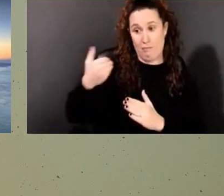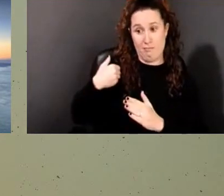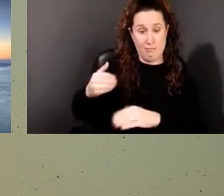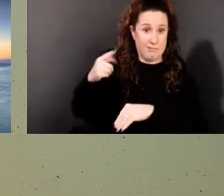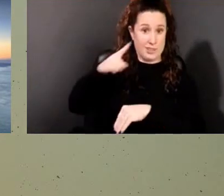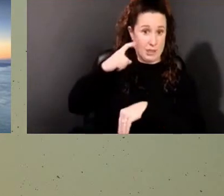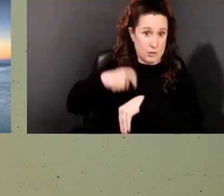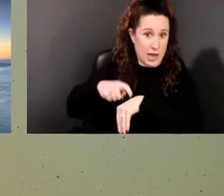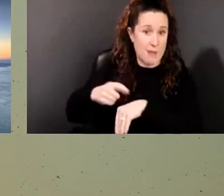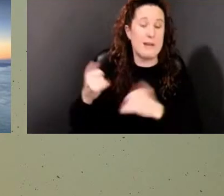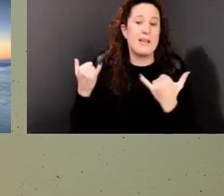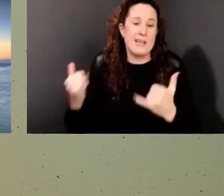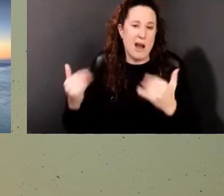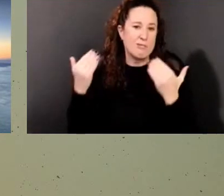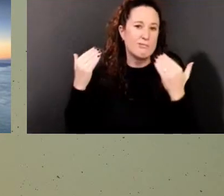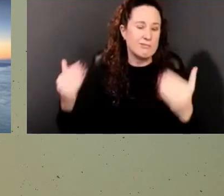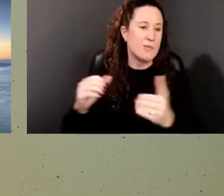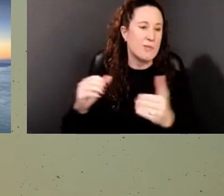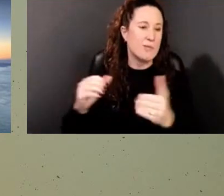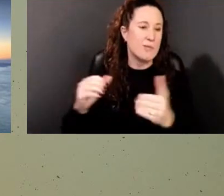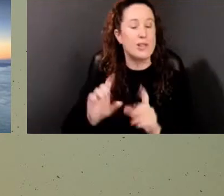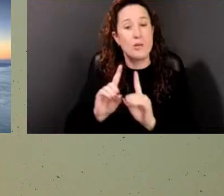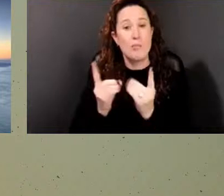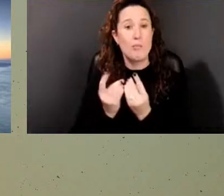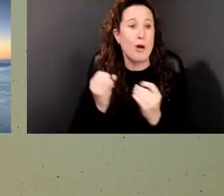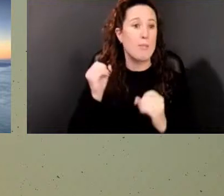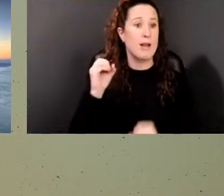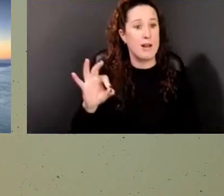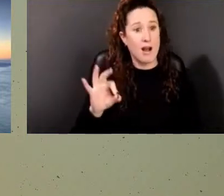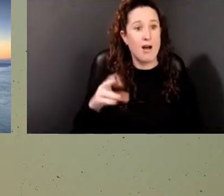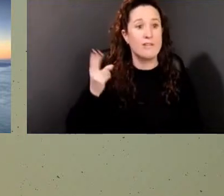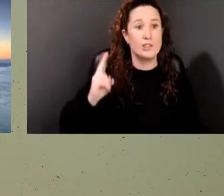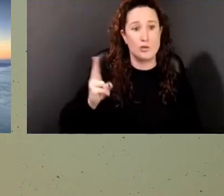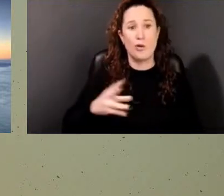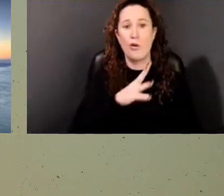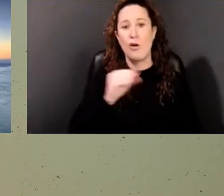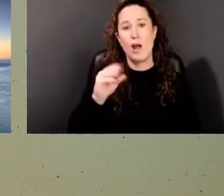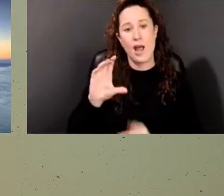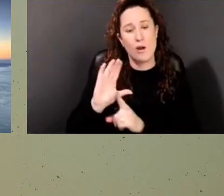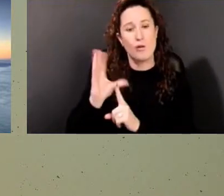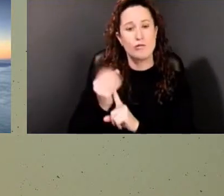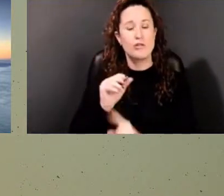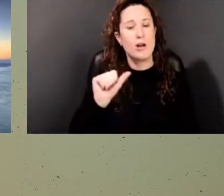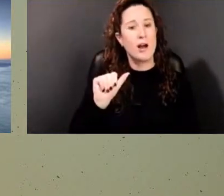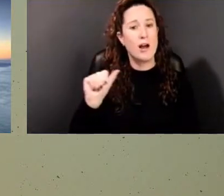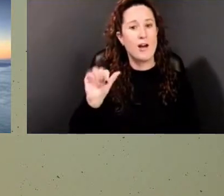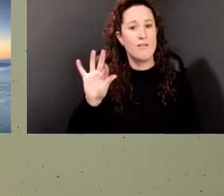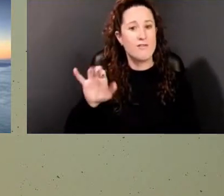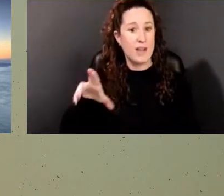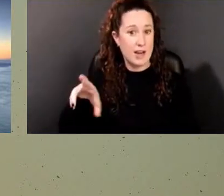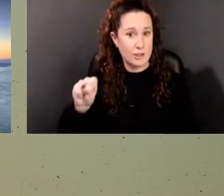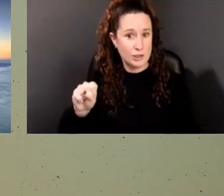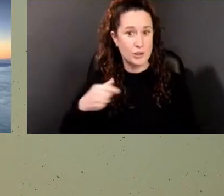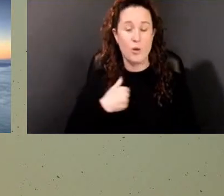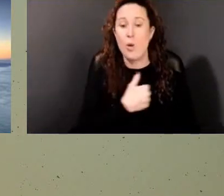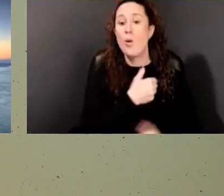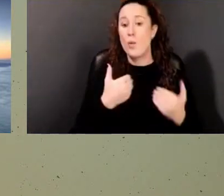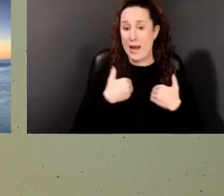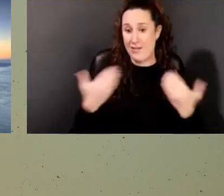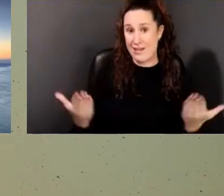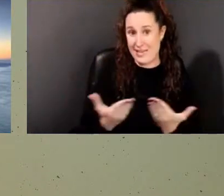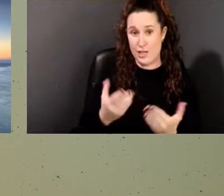the Division of Cultural Affairs and other Delaware agencies. We are joined by Dr. Hollingsworth. You'll hear from her